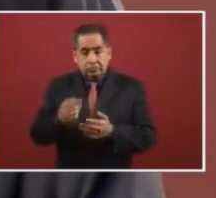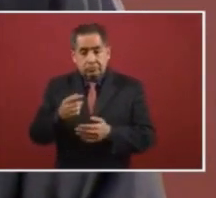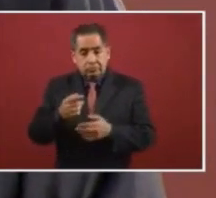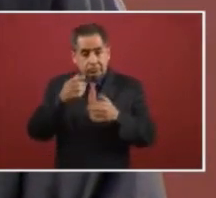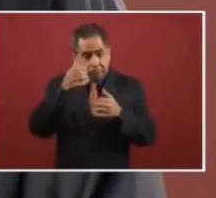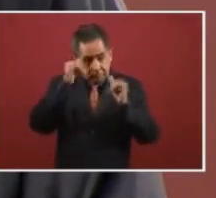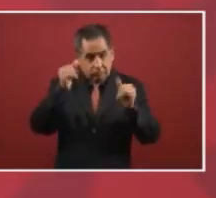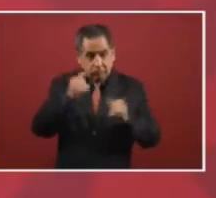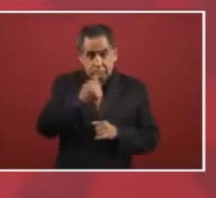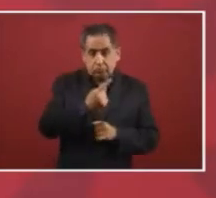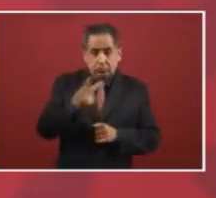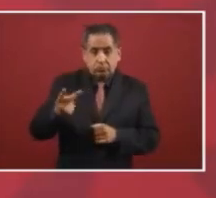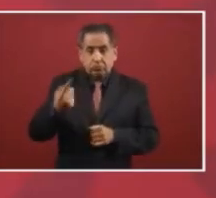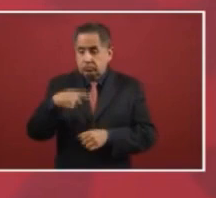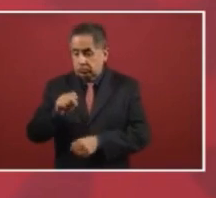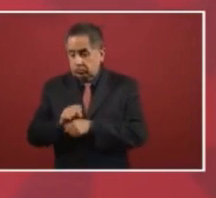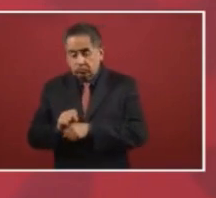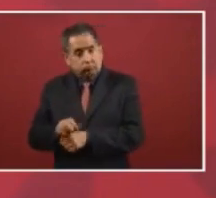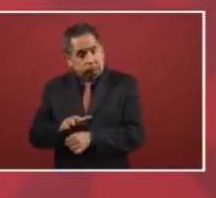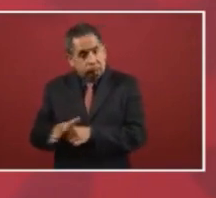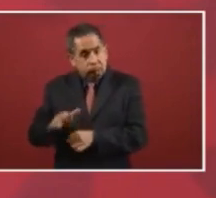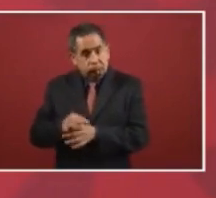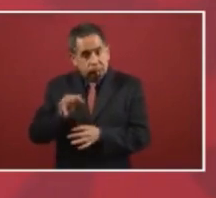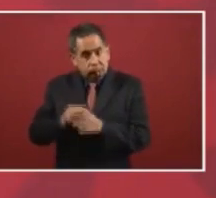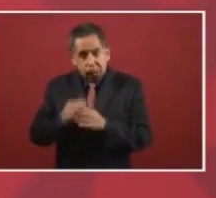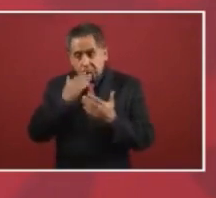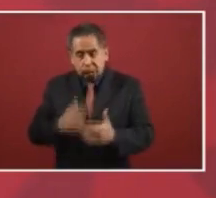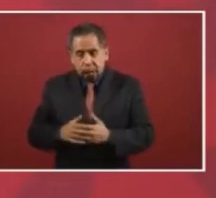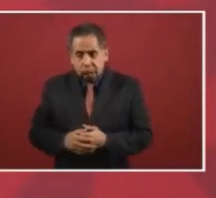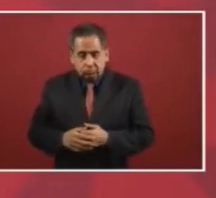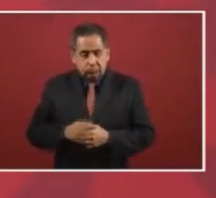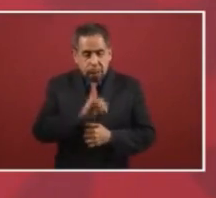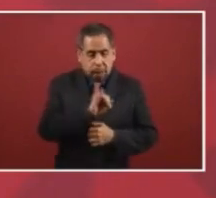on Sundays, he would kill two for a week.